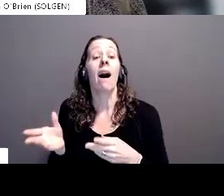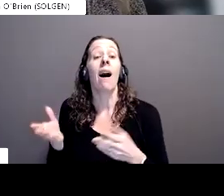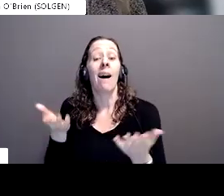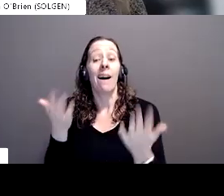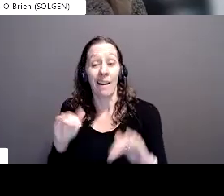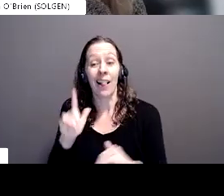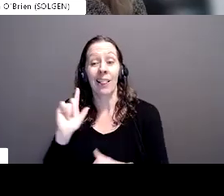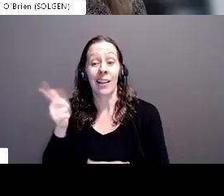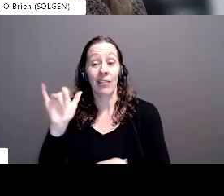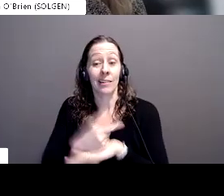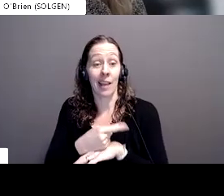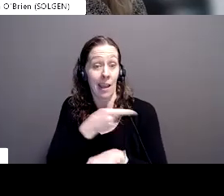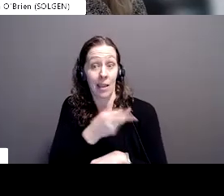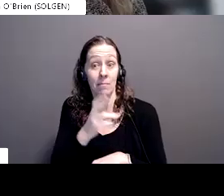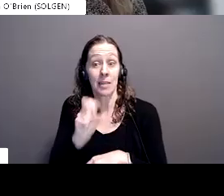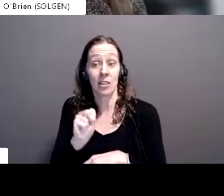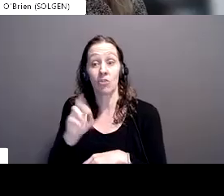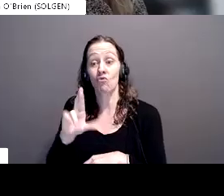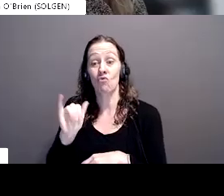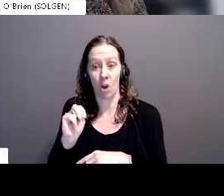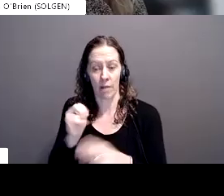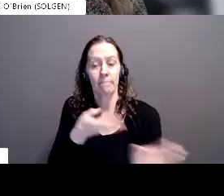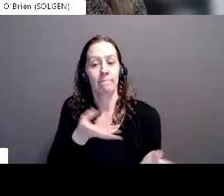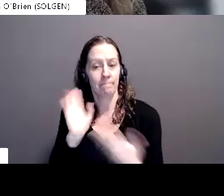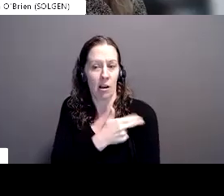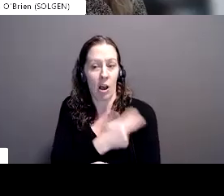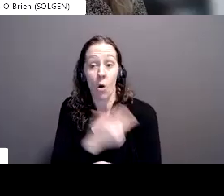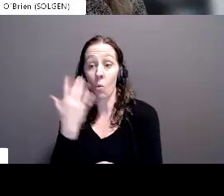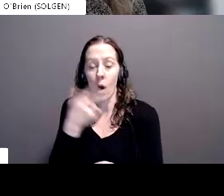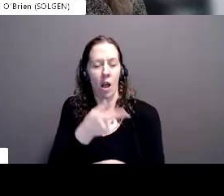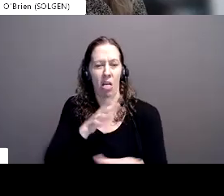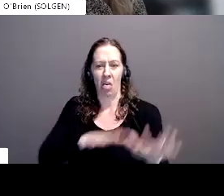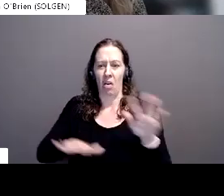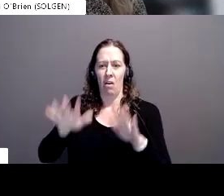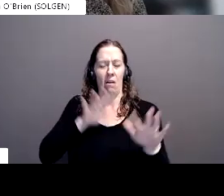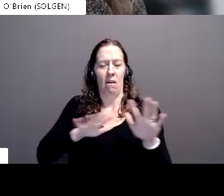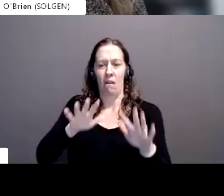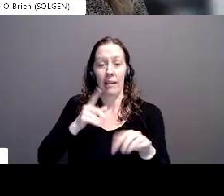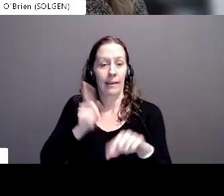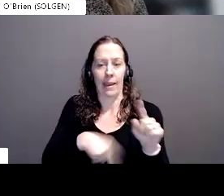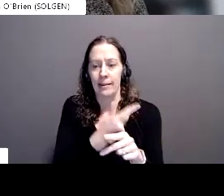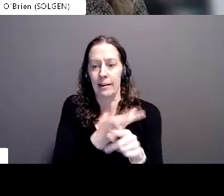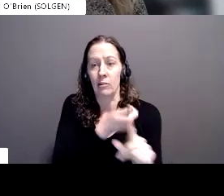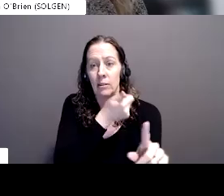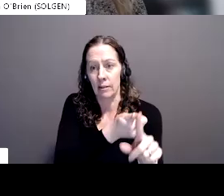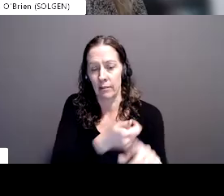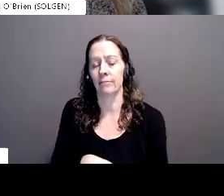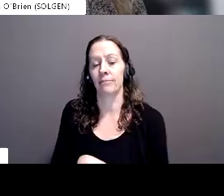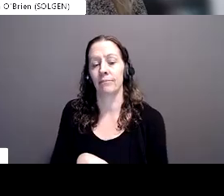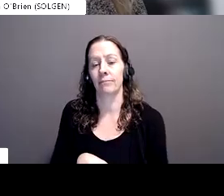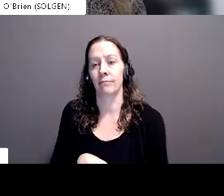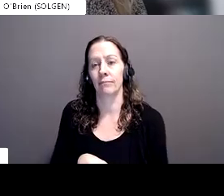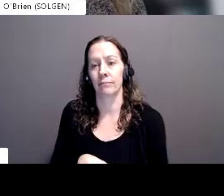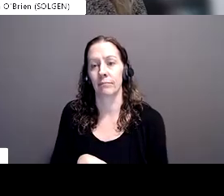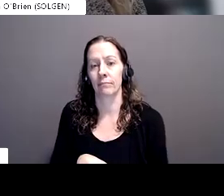transported later that day because she was disoriented and unable to care for herself. Upon arrival, the paramedics advised